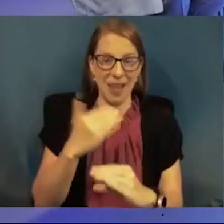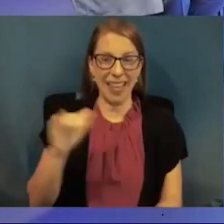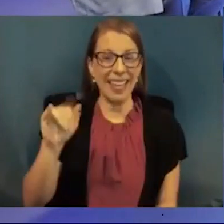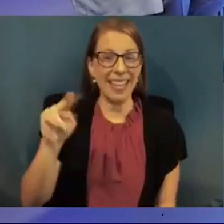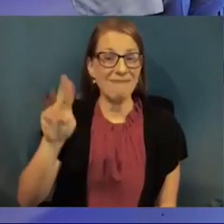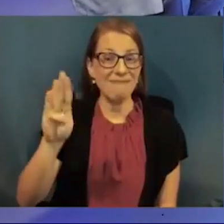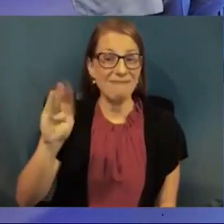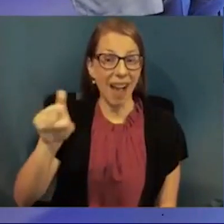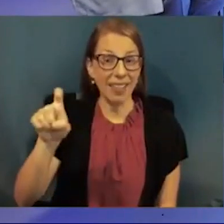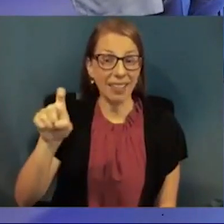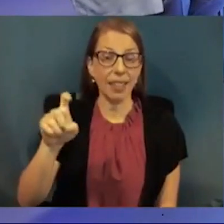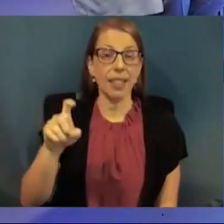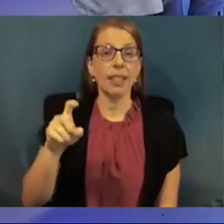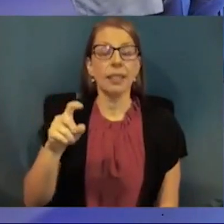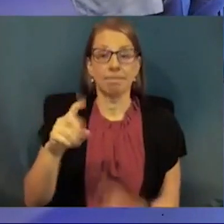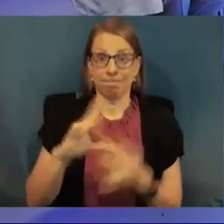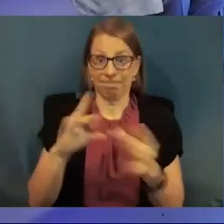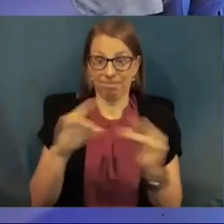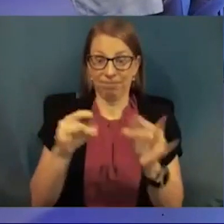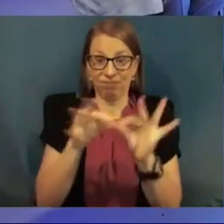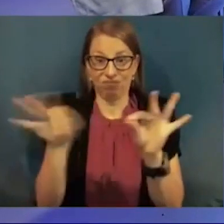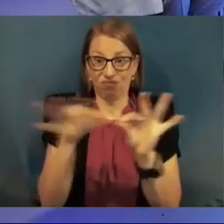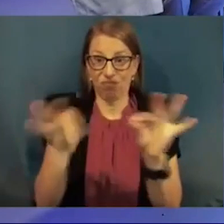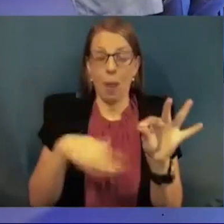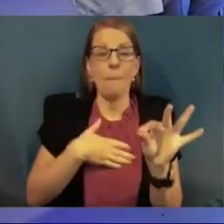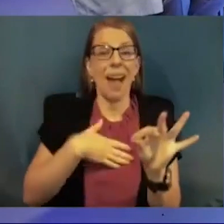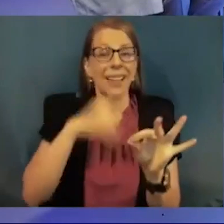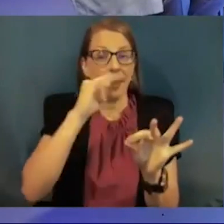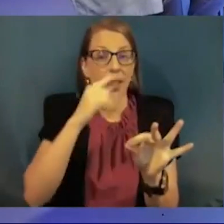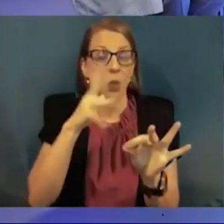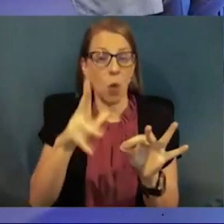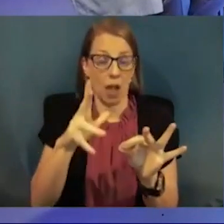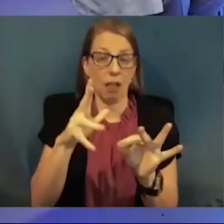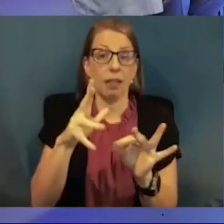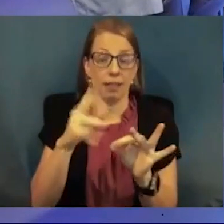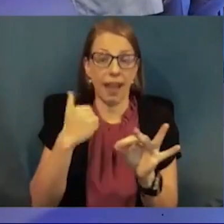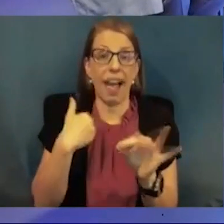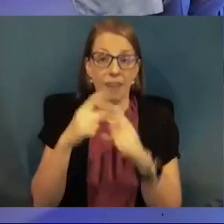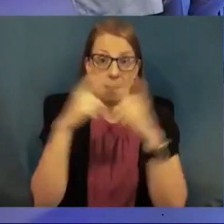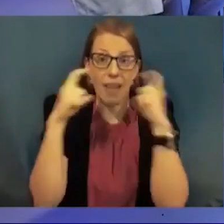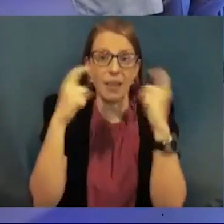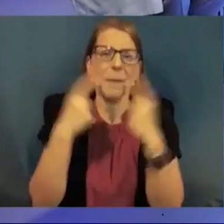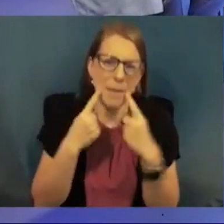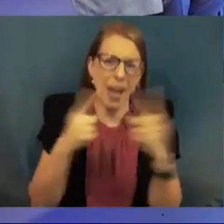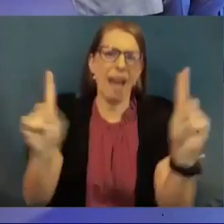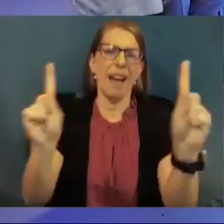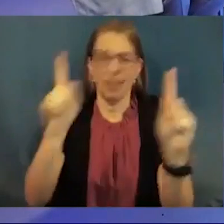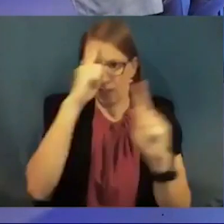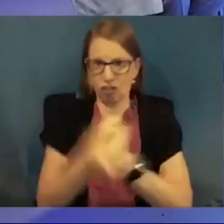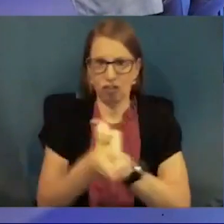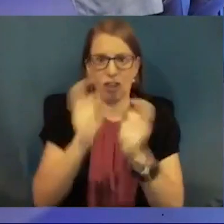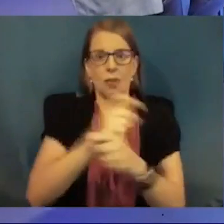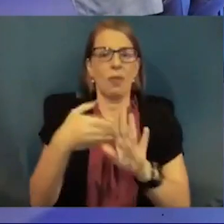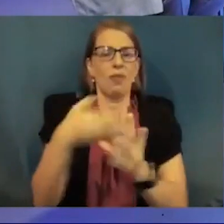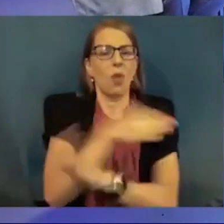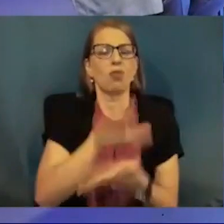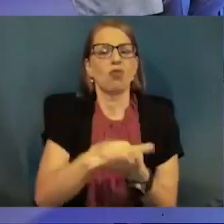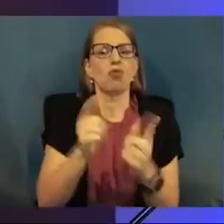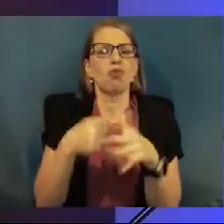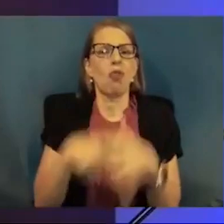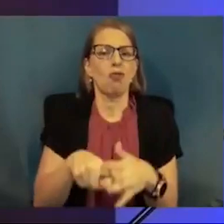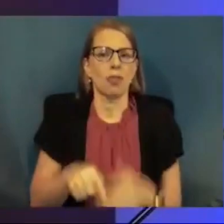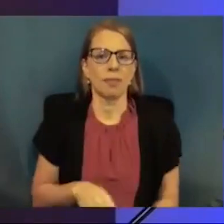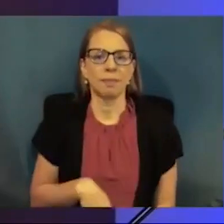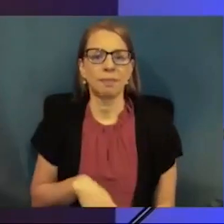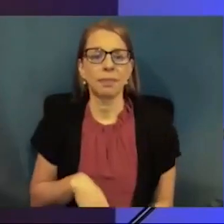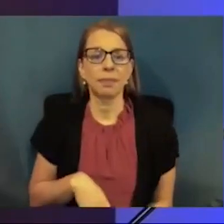fully masked and their school district is going to have all kids in masks. So I was like, yes, it finally came through just in the nick of time before school starts. Yeah. I'd like to take credit, but I